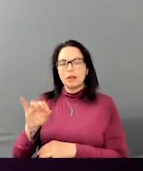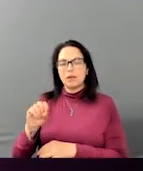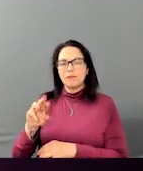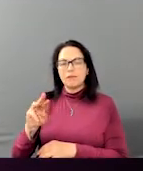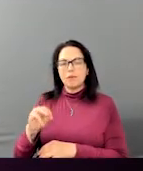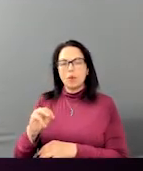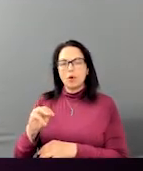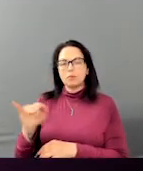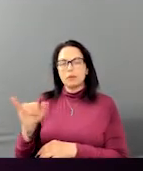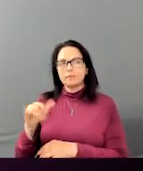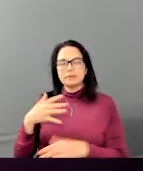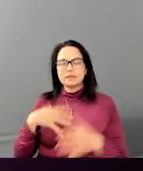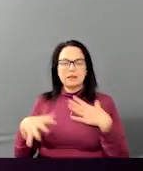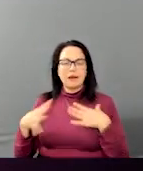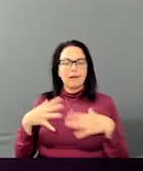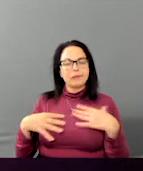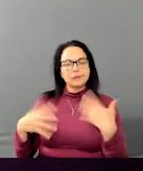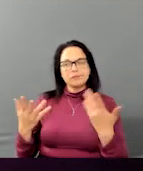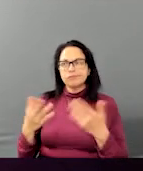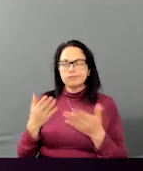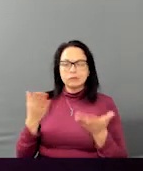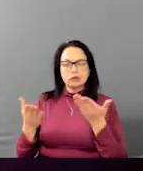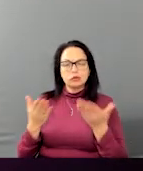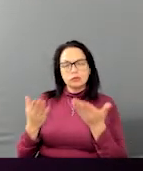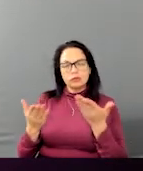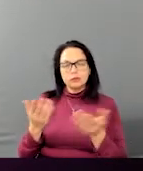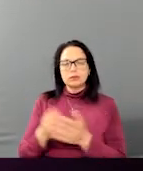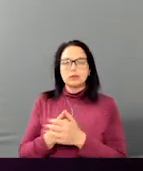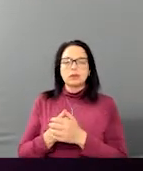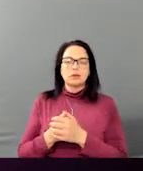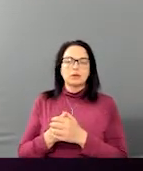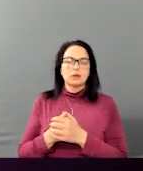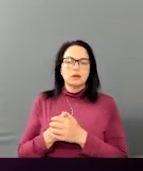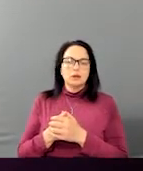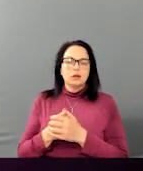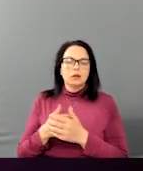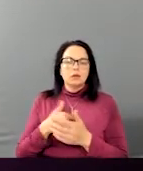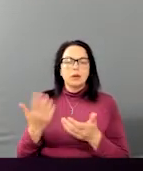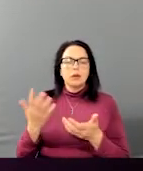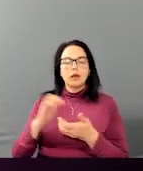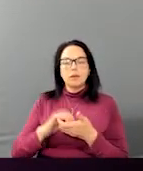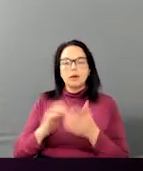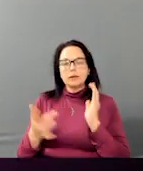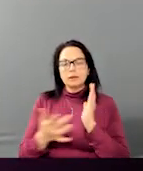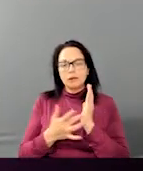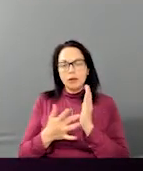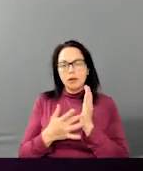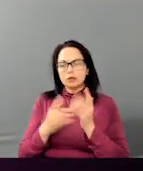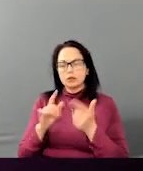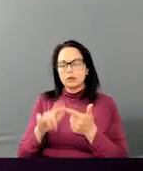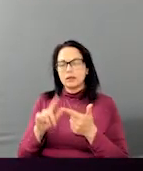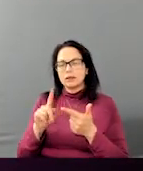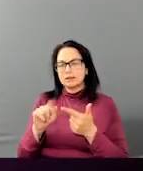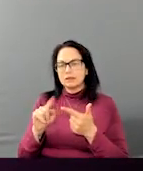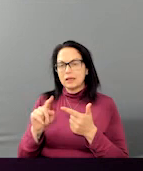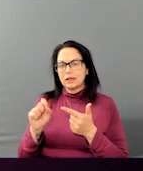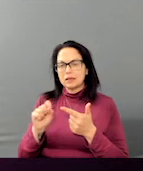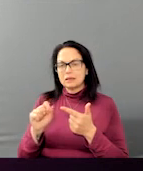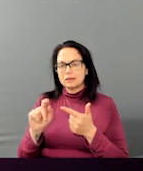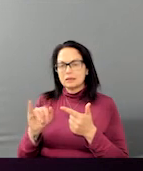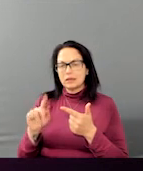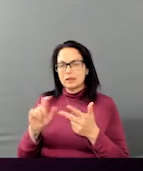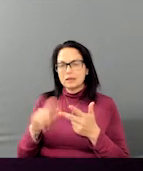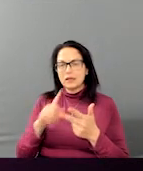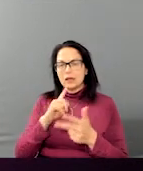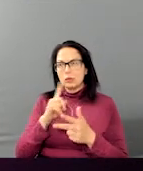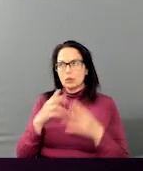a service, which I think is a pretty cool way to put it. So we combine technology and data science and real human